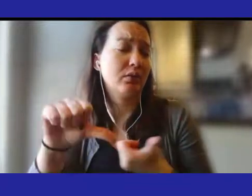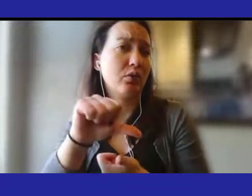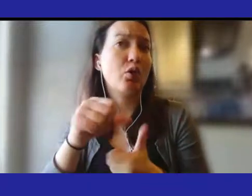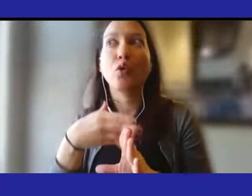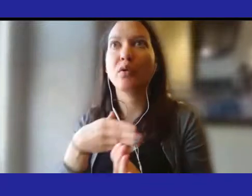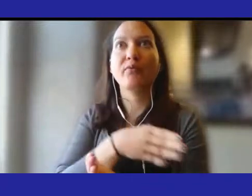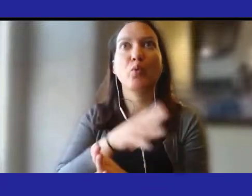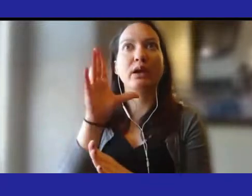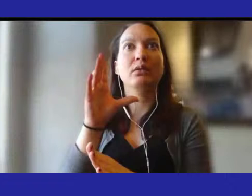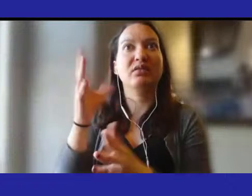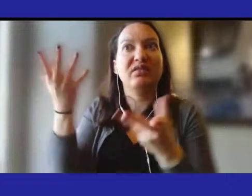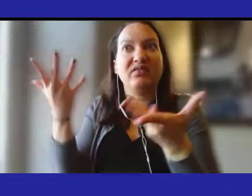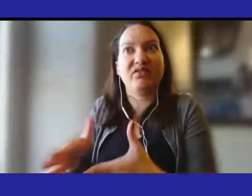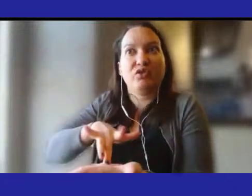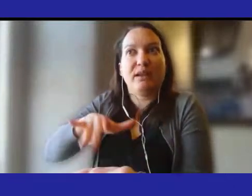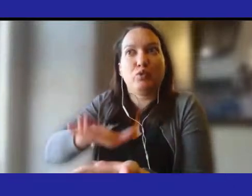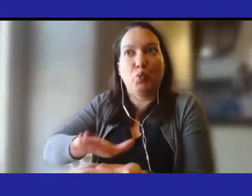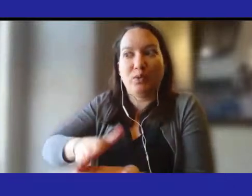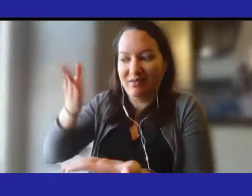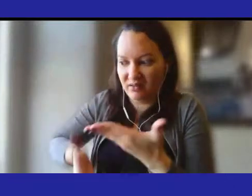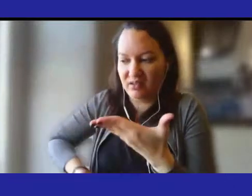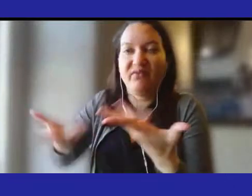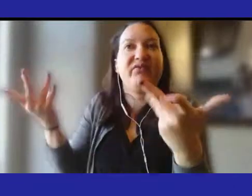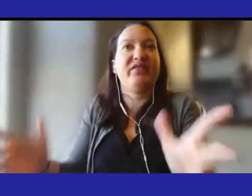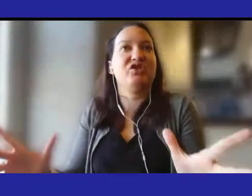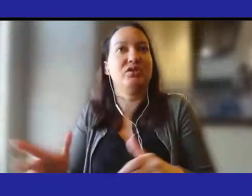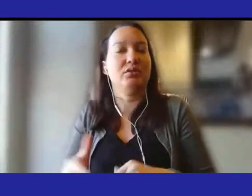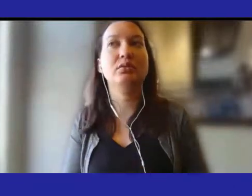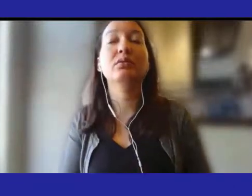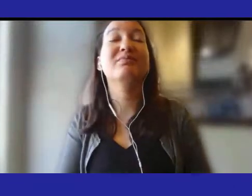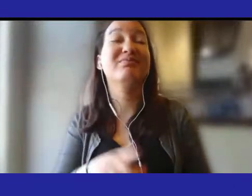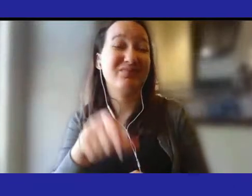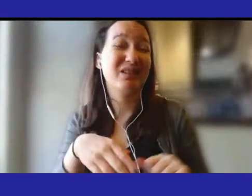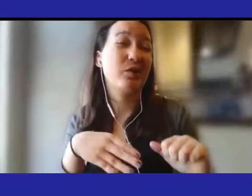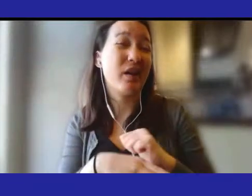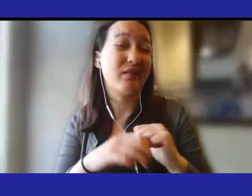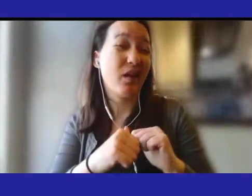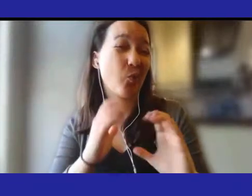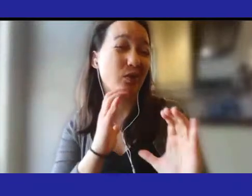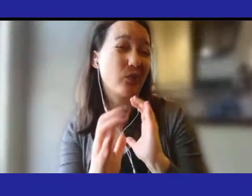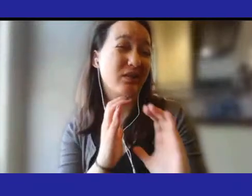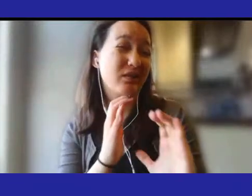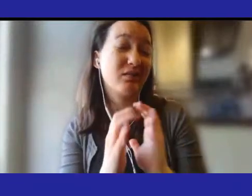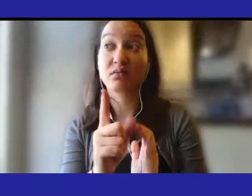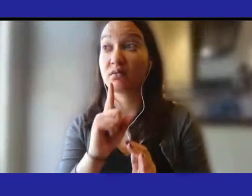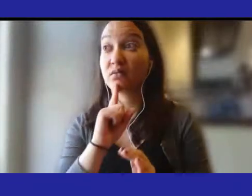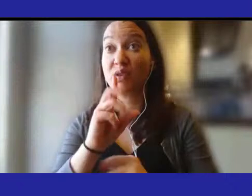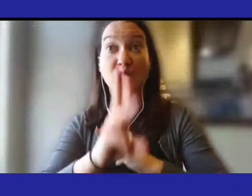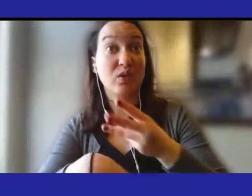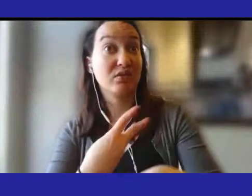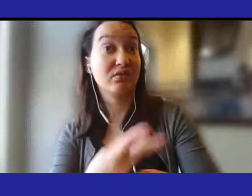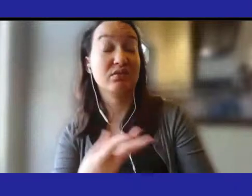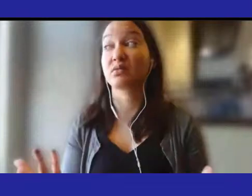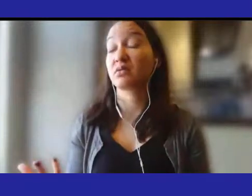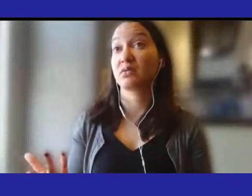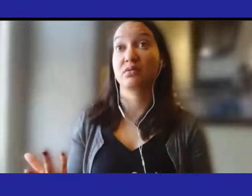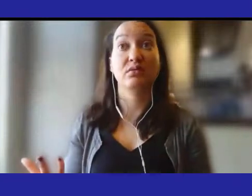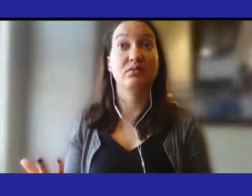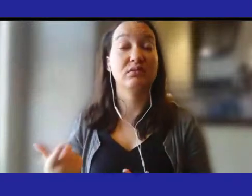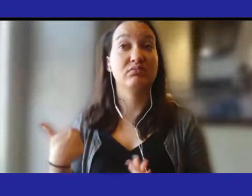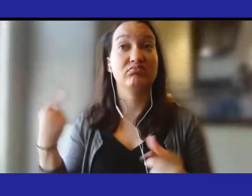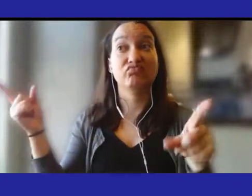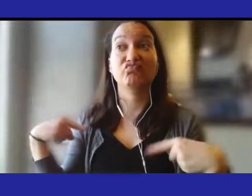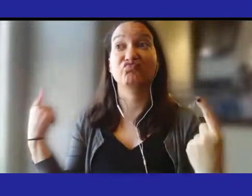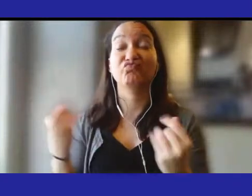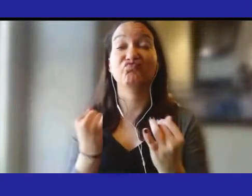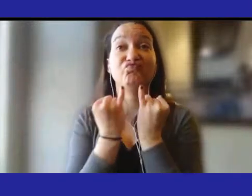medical school. But I will say that we need a lot of practice in how we communicate, because the reality is that we've kind of practiced a lot in silos,